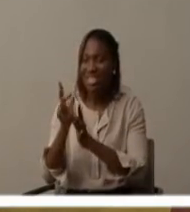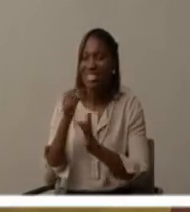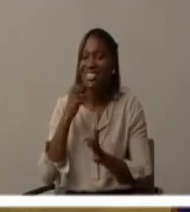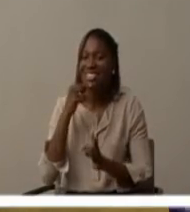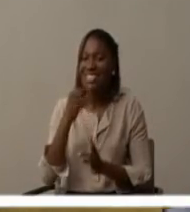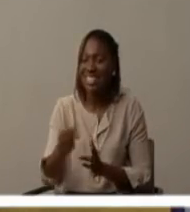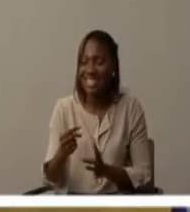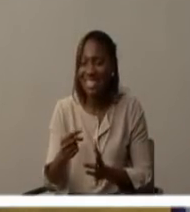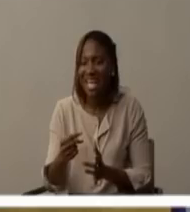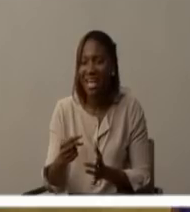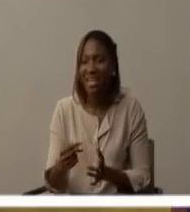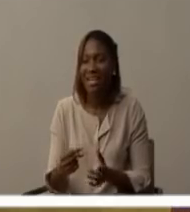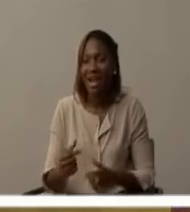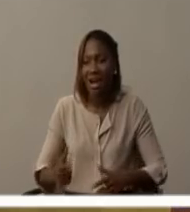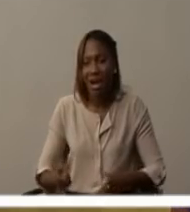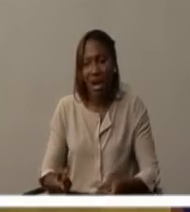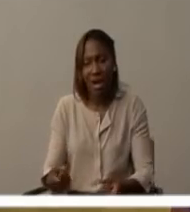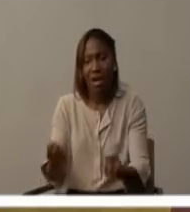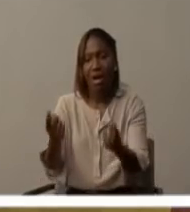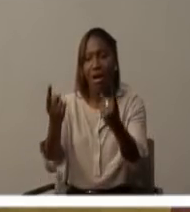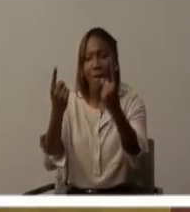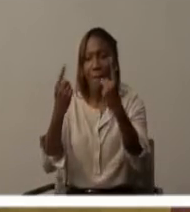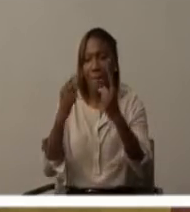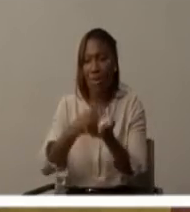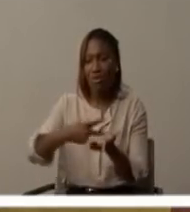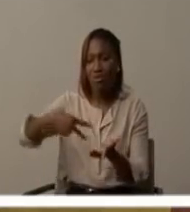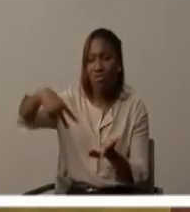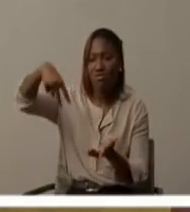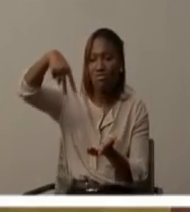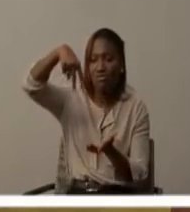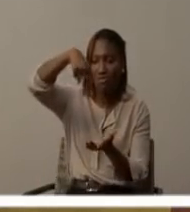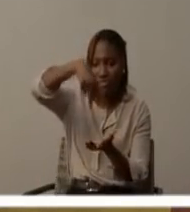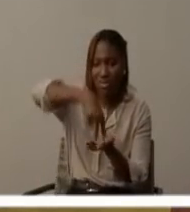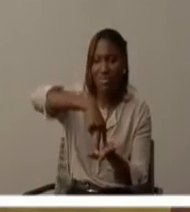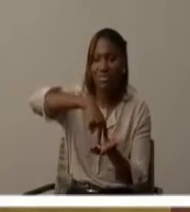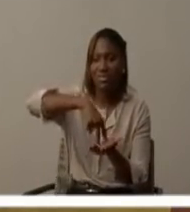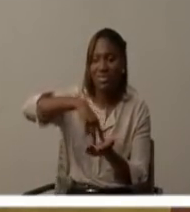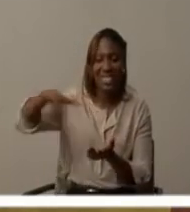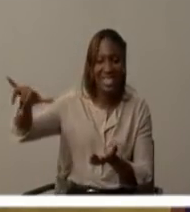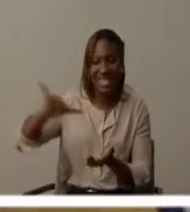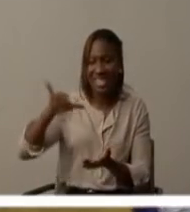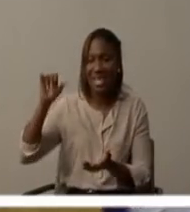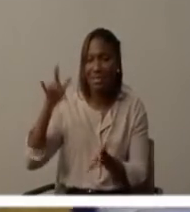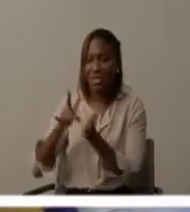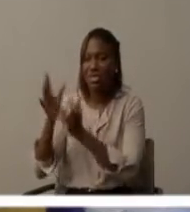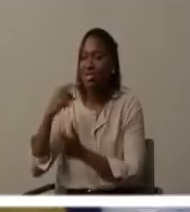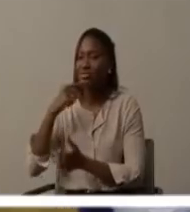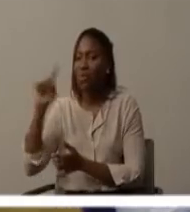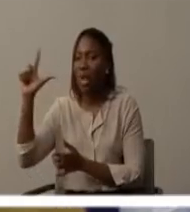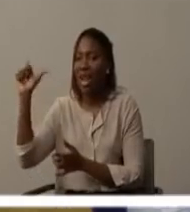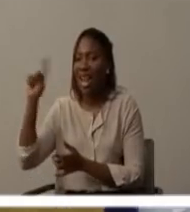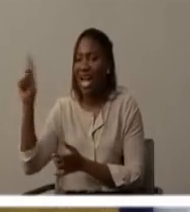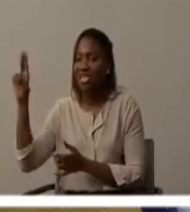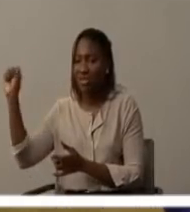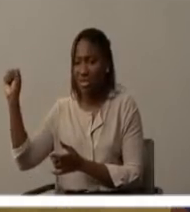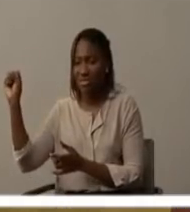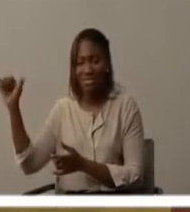come forth, come out, come out." In the book of Ezekiel, our first reading,